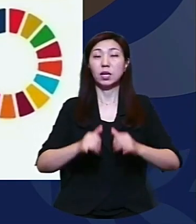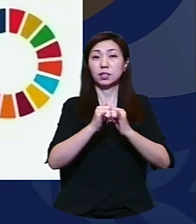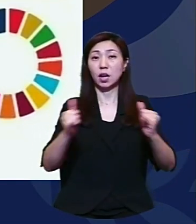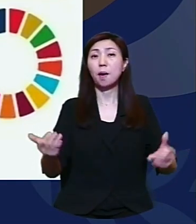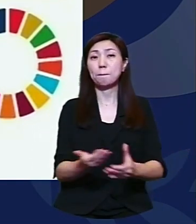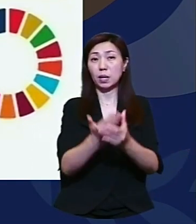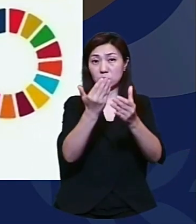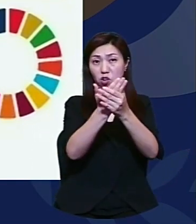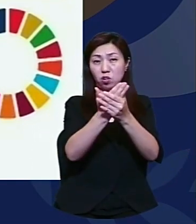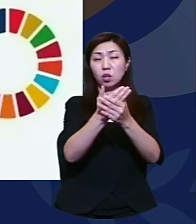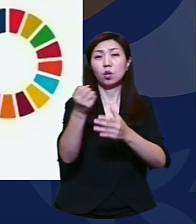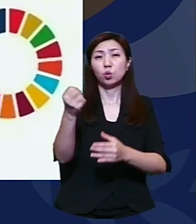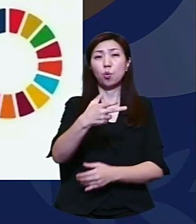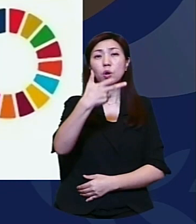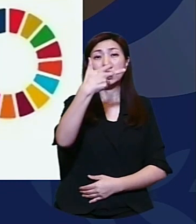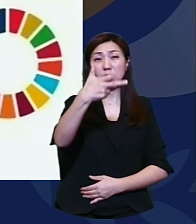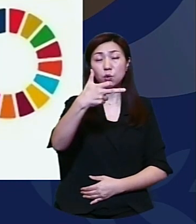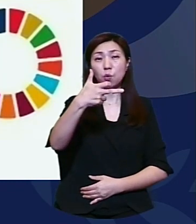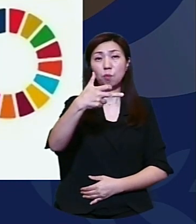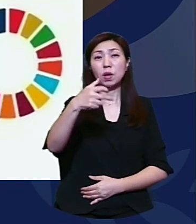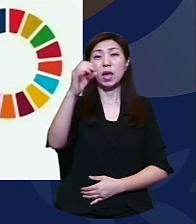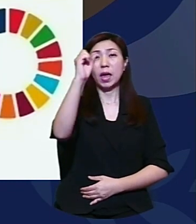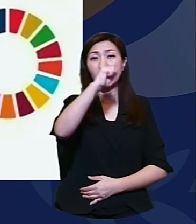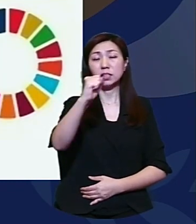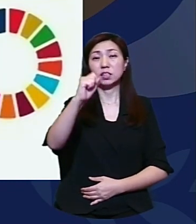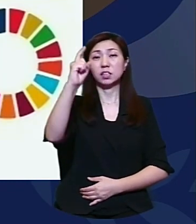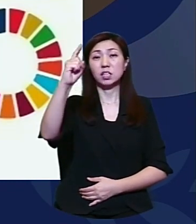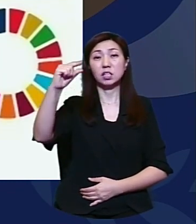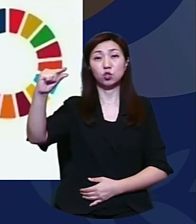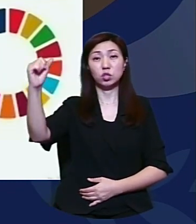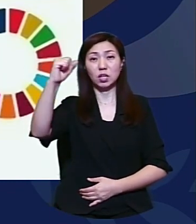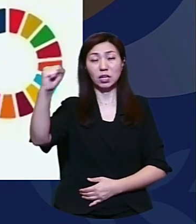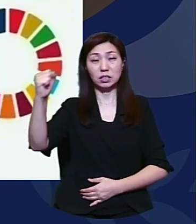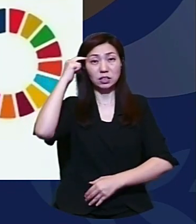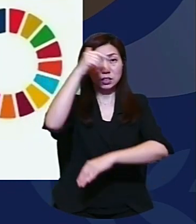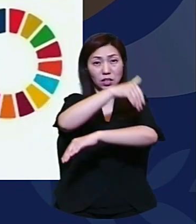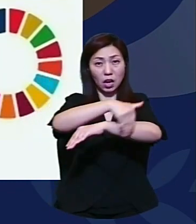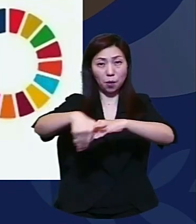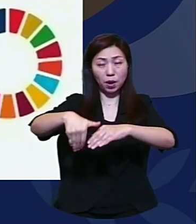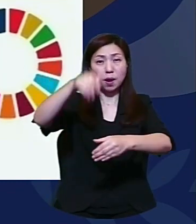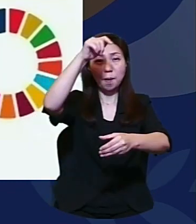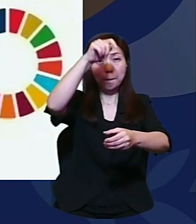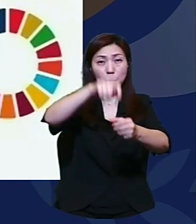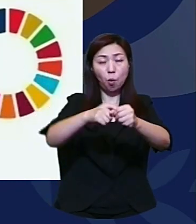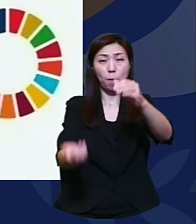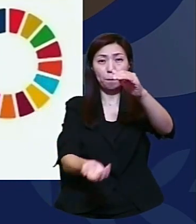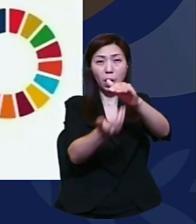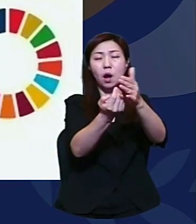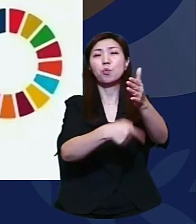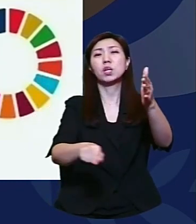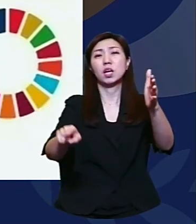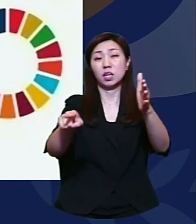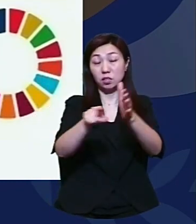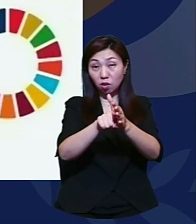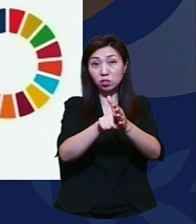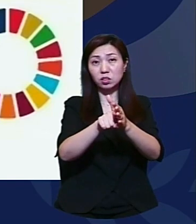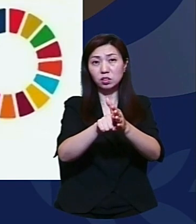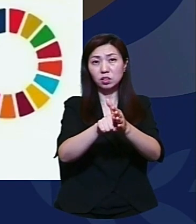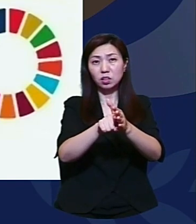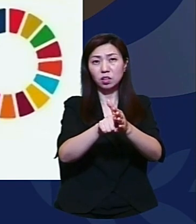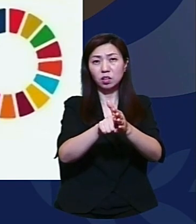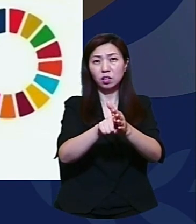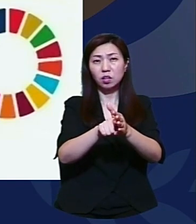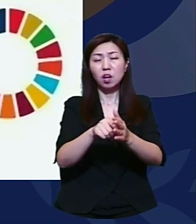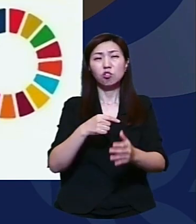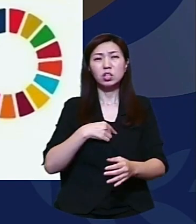SDGs, we cannot simply sit back and hope that market forces alone will do this. And that's why our WTDC